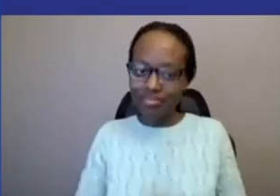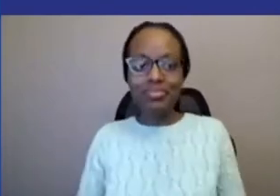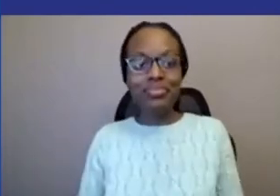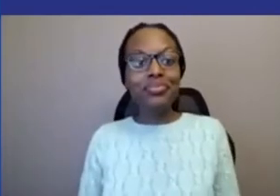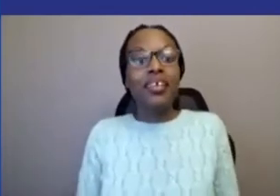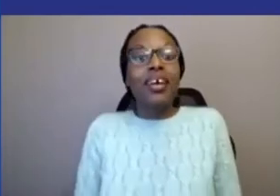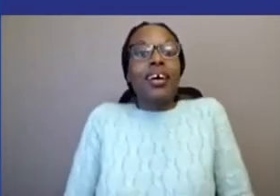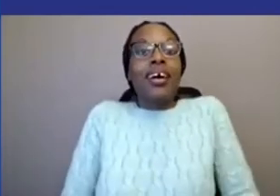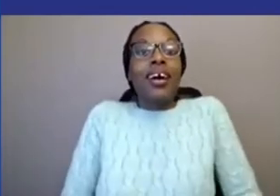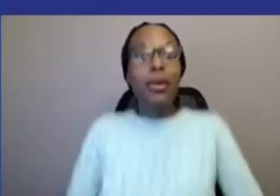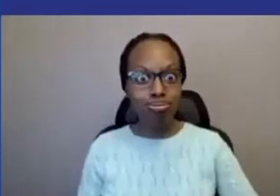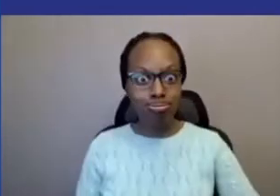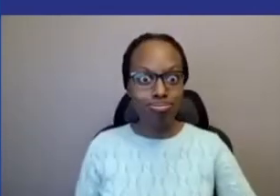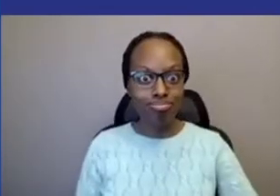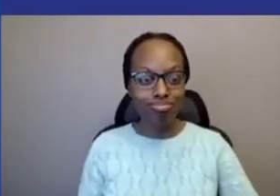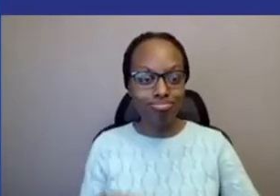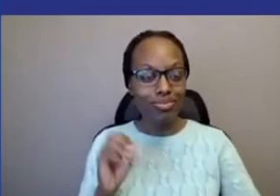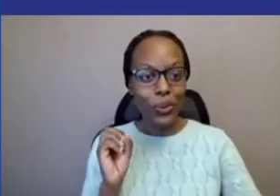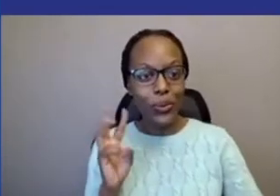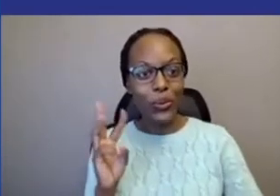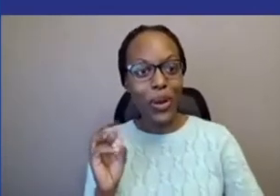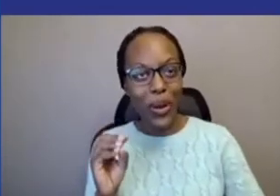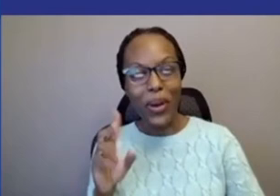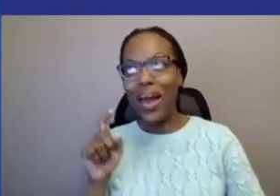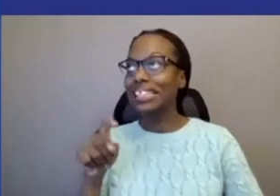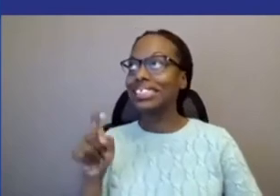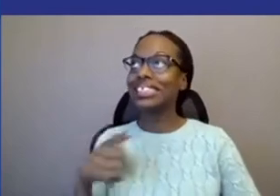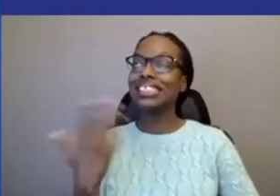Oh my goodness.